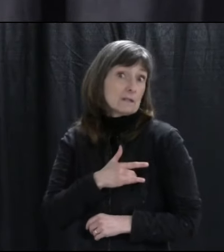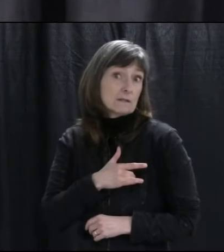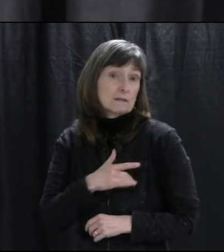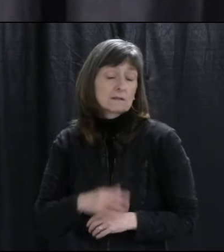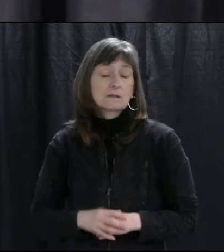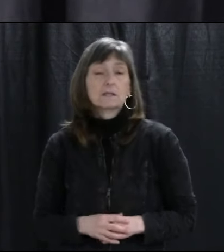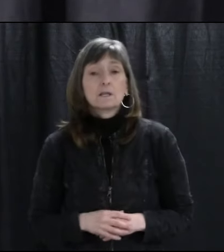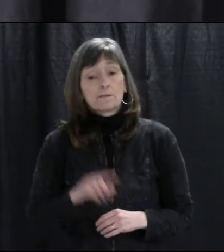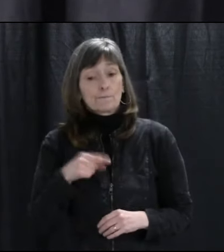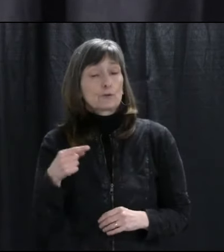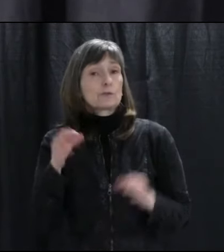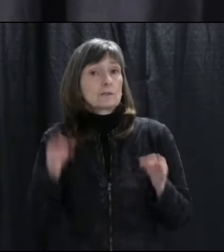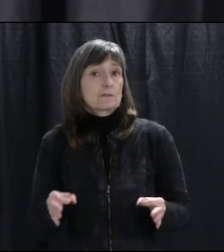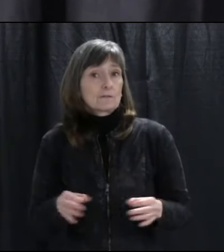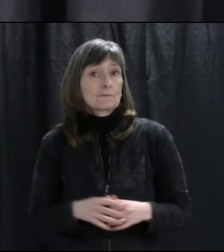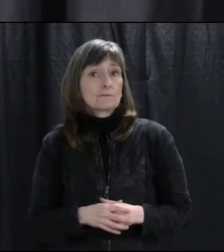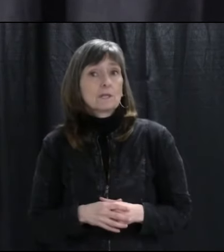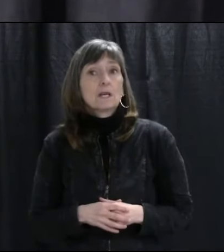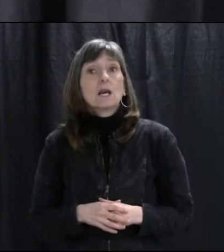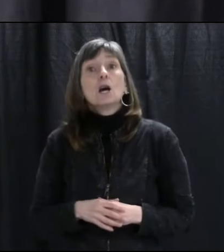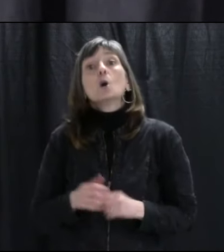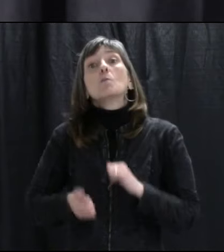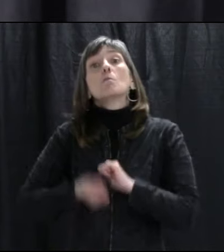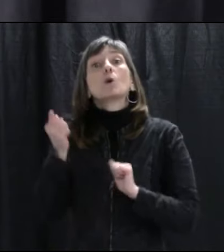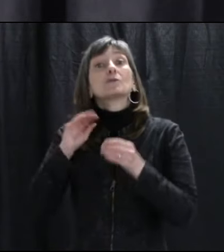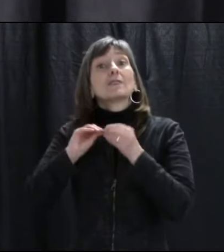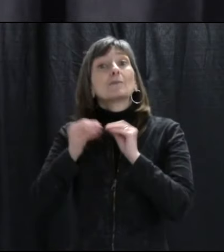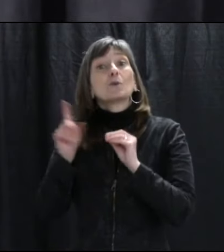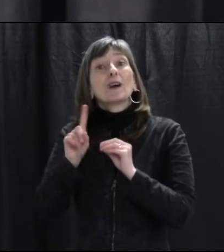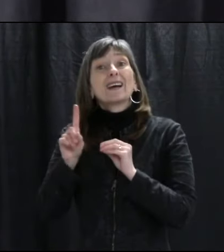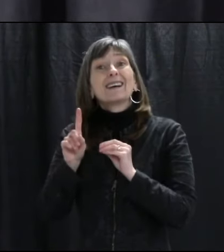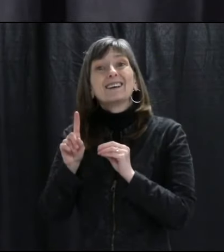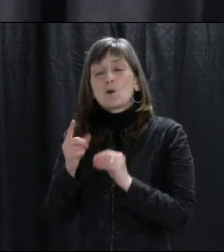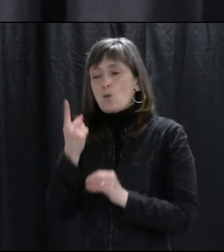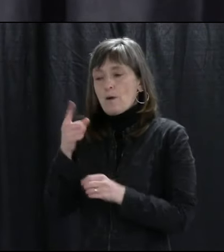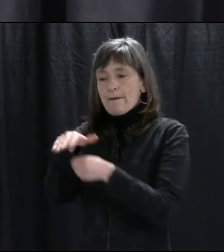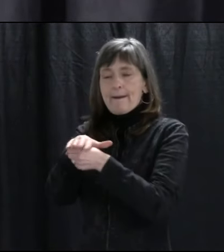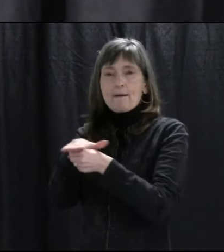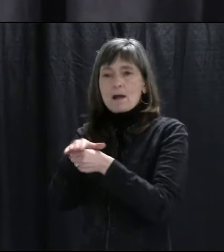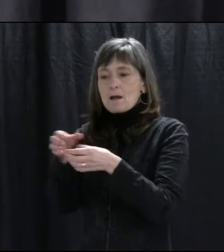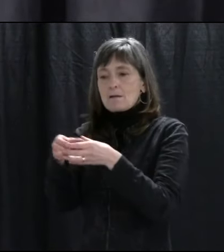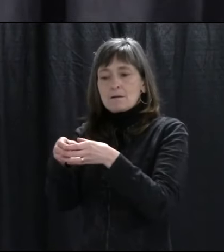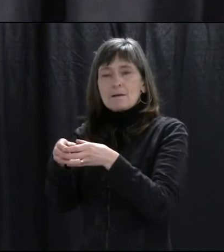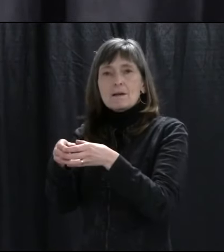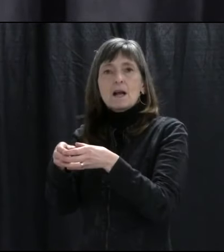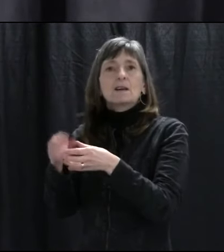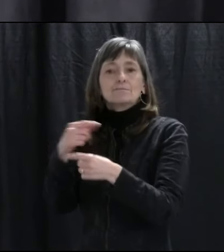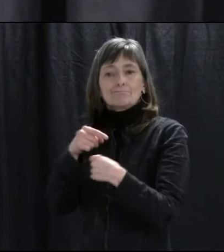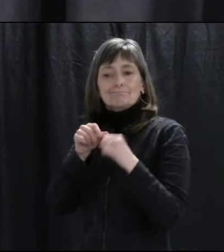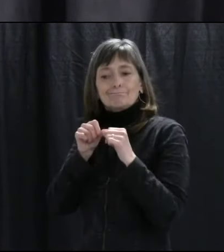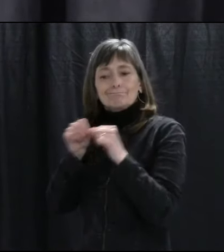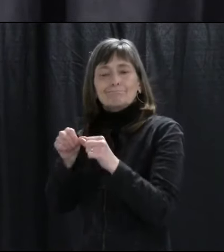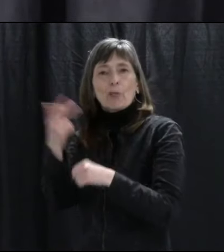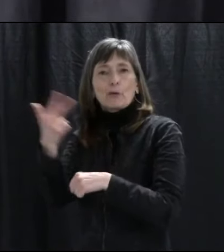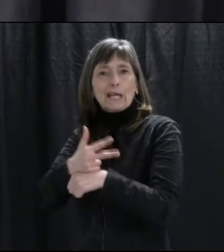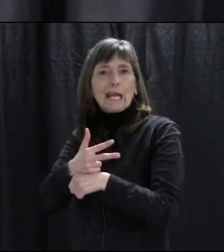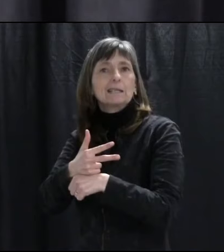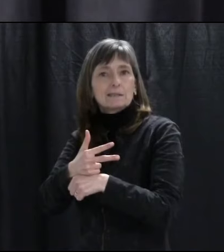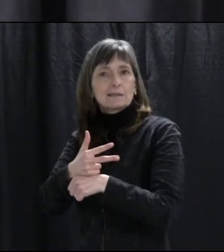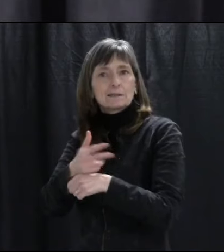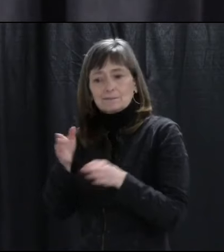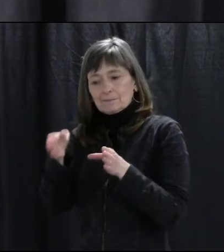of our cases are driven from one location over a 3-day period. And I think as those cases work their way through the